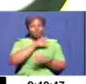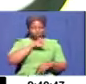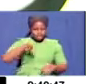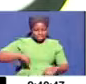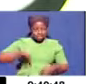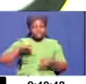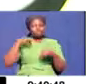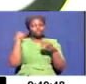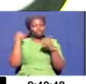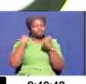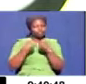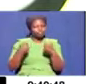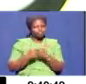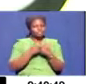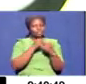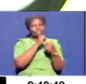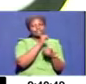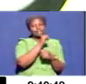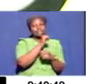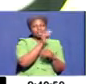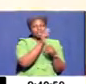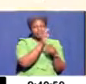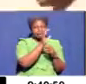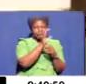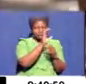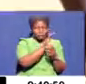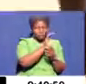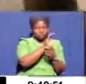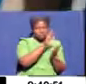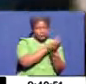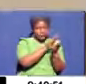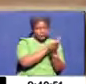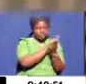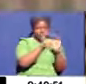against Commercial Bank of Ethiopia.